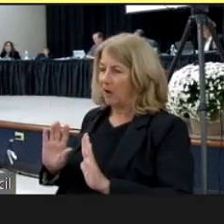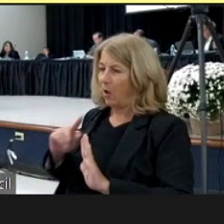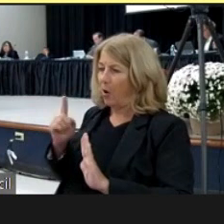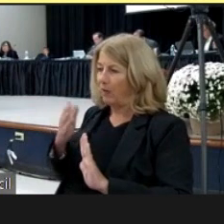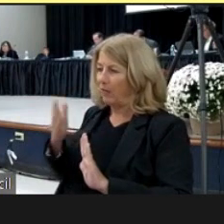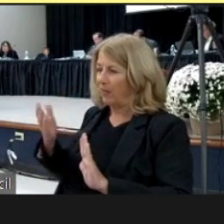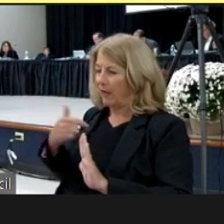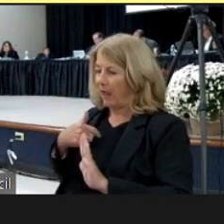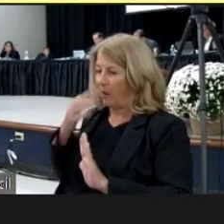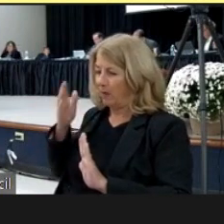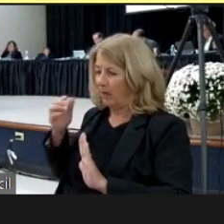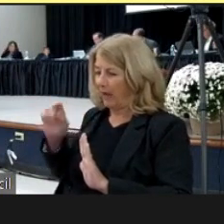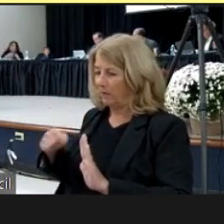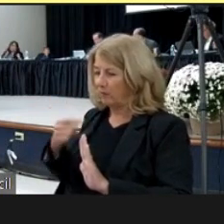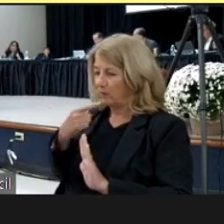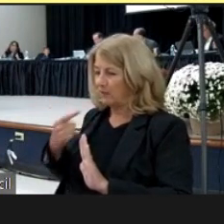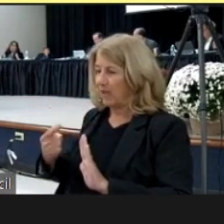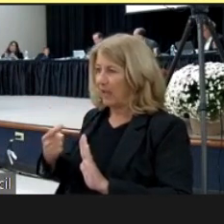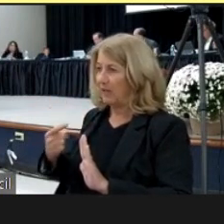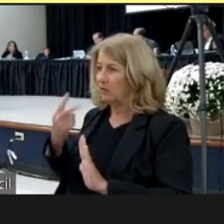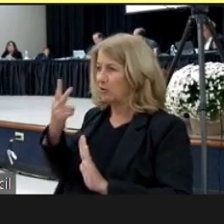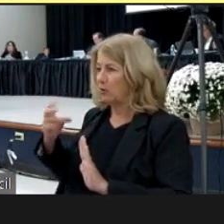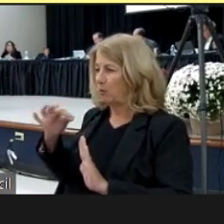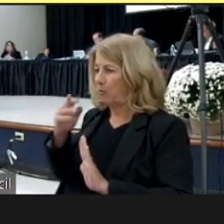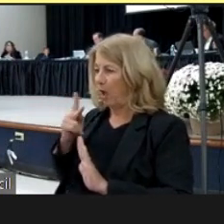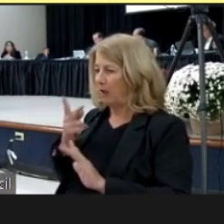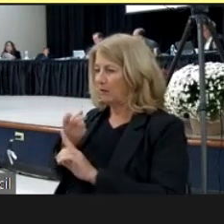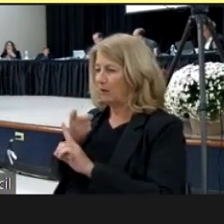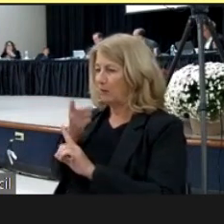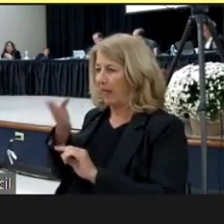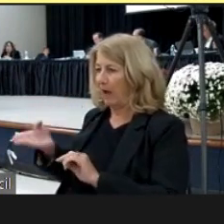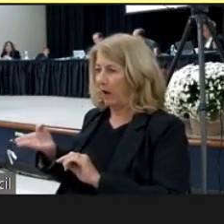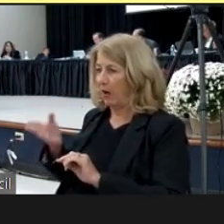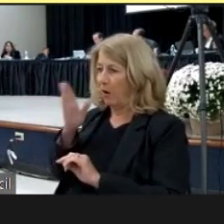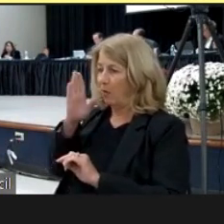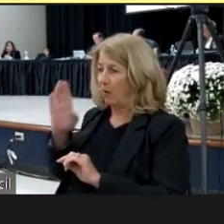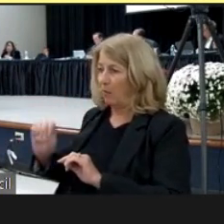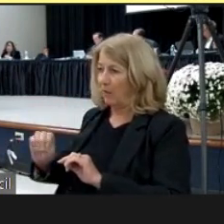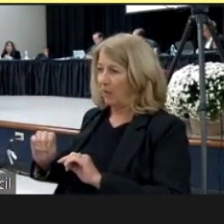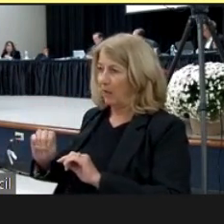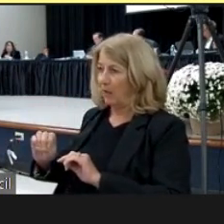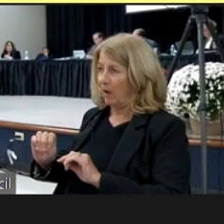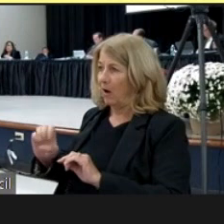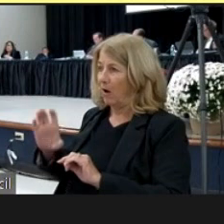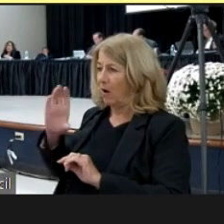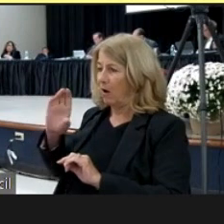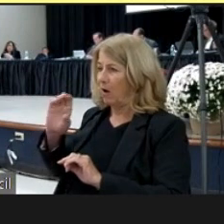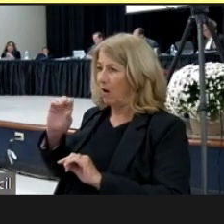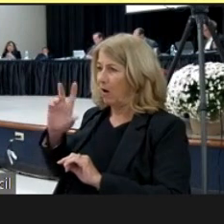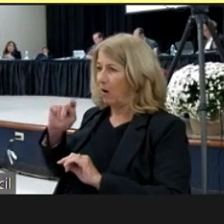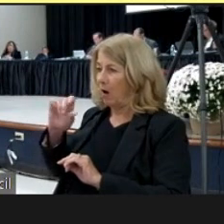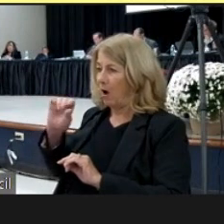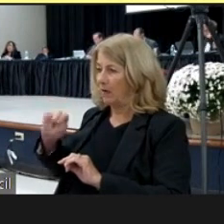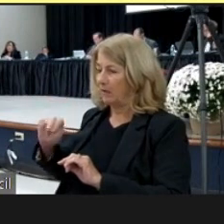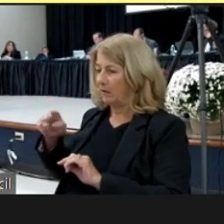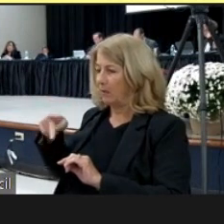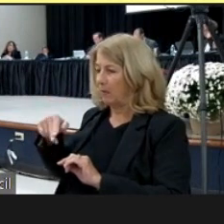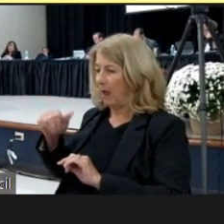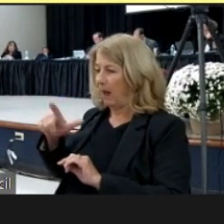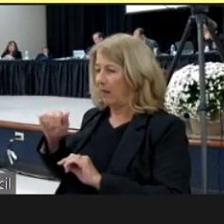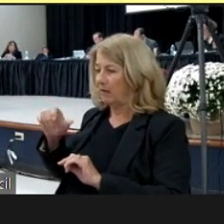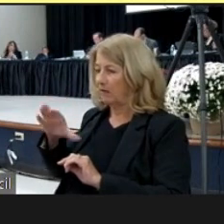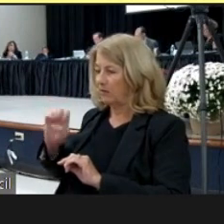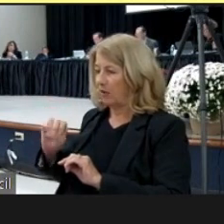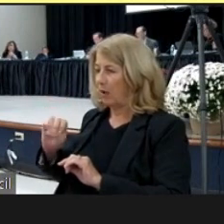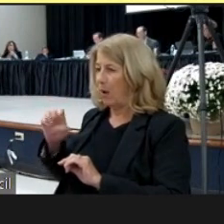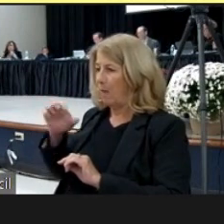I would have to say is 2 blocks from there is going to be our Cotton Palace Park. The only problem we have seen